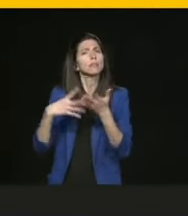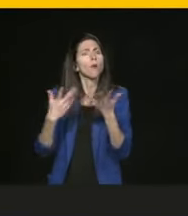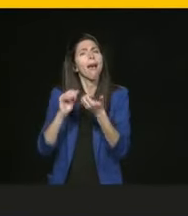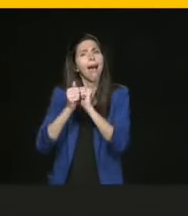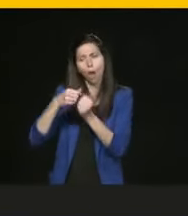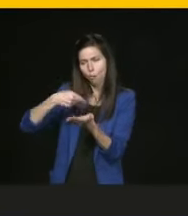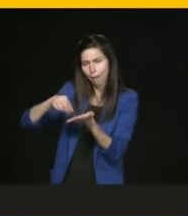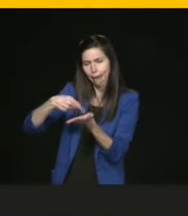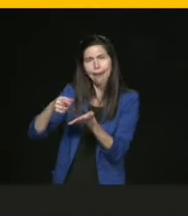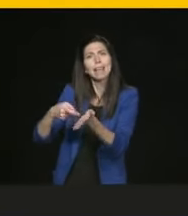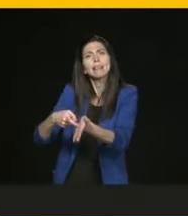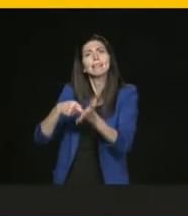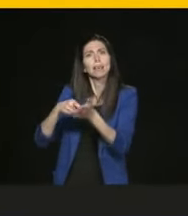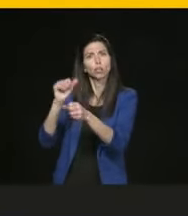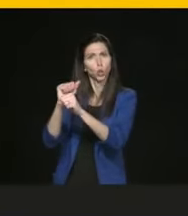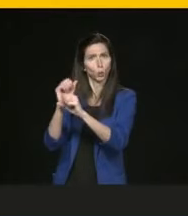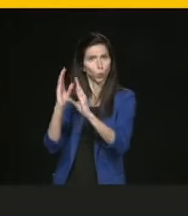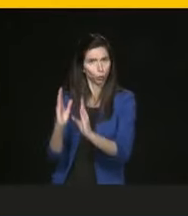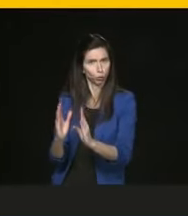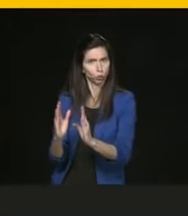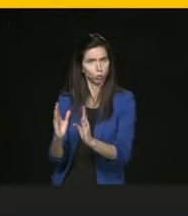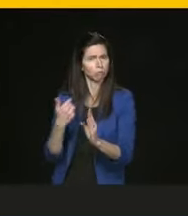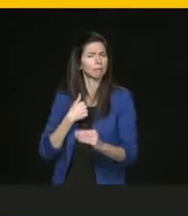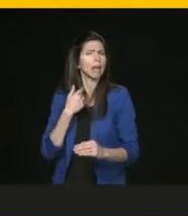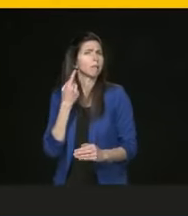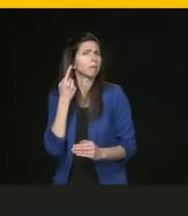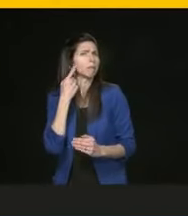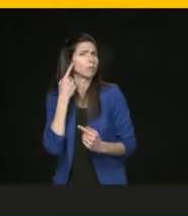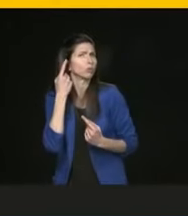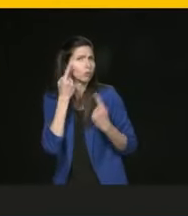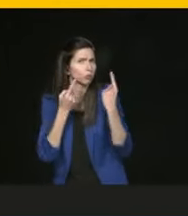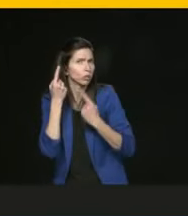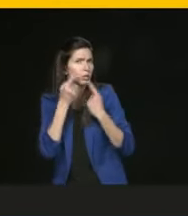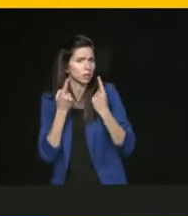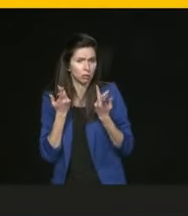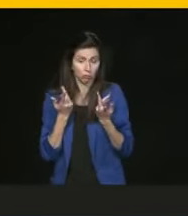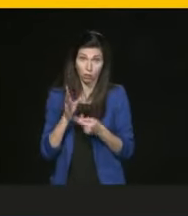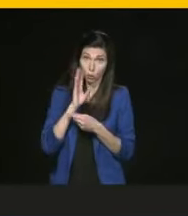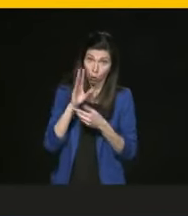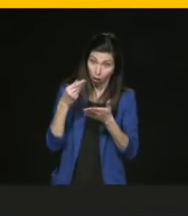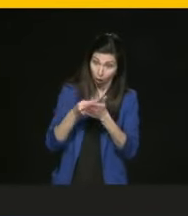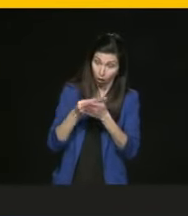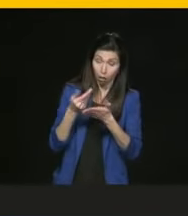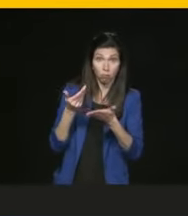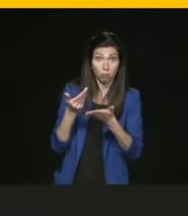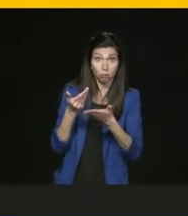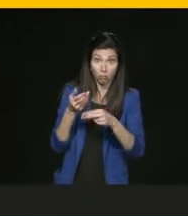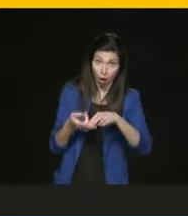with provinces regarding salary top-ups for essential workers? What decisions have been taken, and